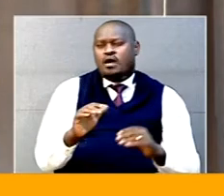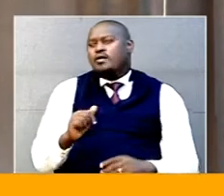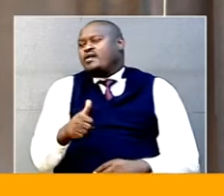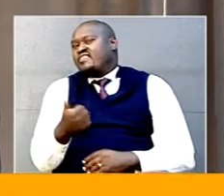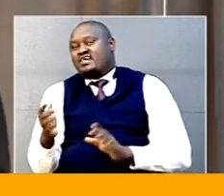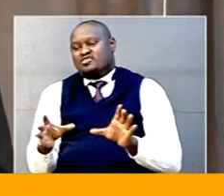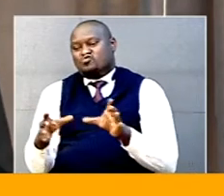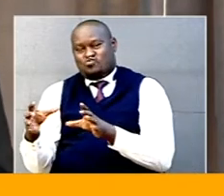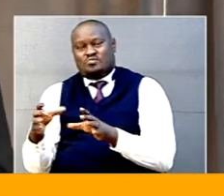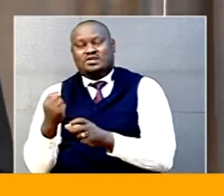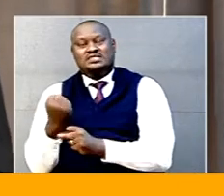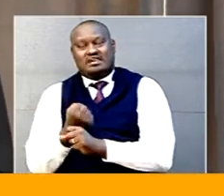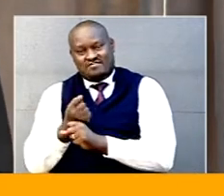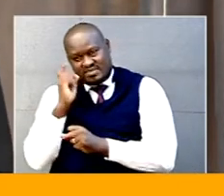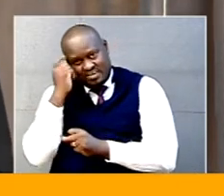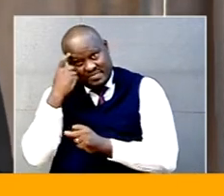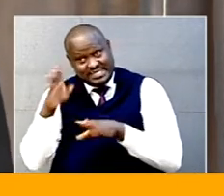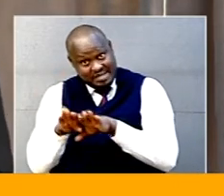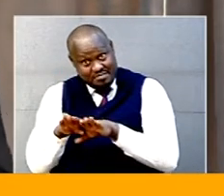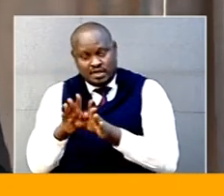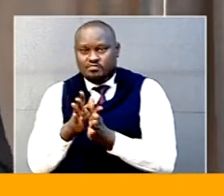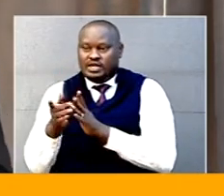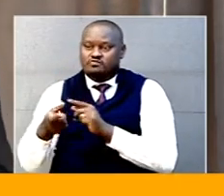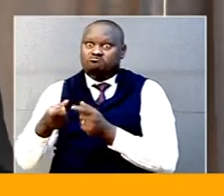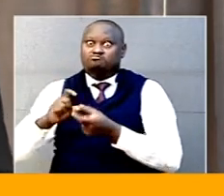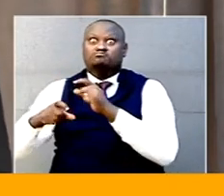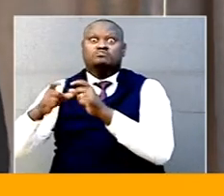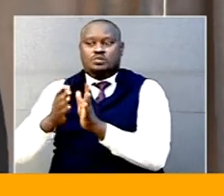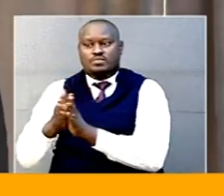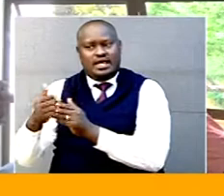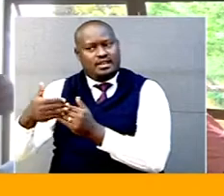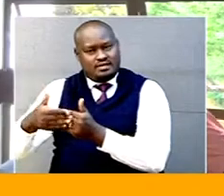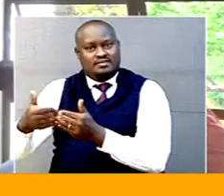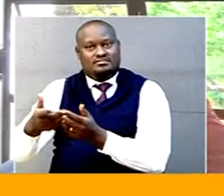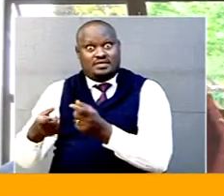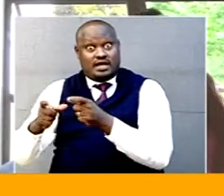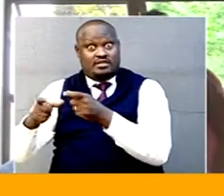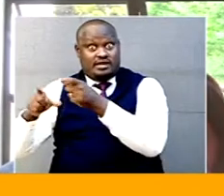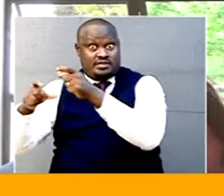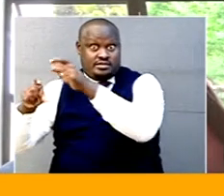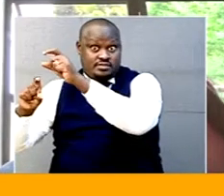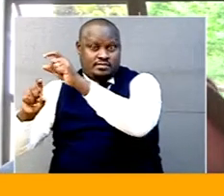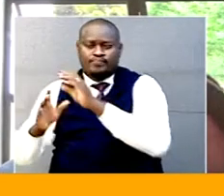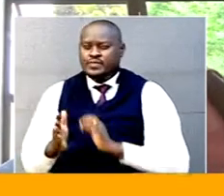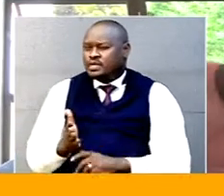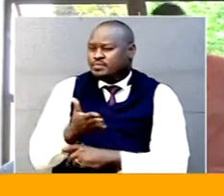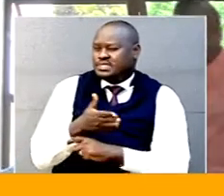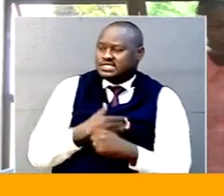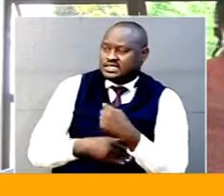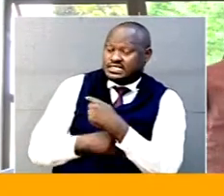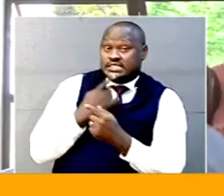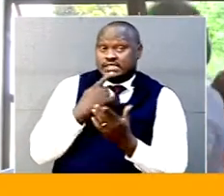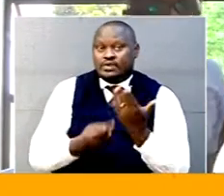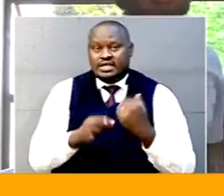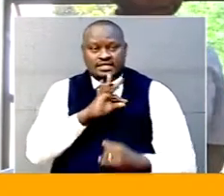servants shall benefit from this rise, as I said earlier on, in a phased manner. Minister Muyori Mukasa says the salary